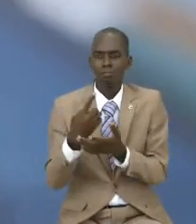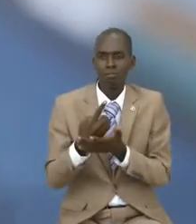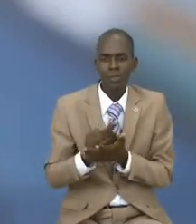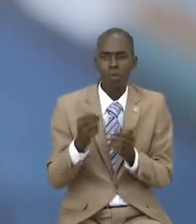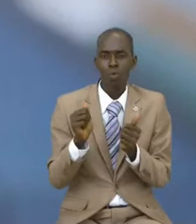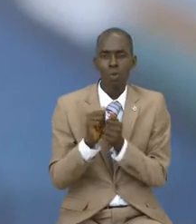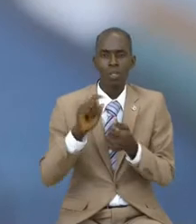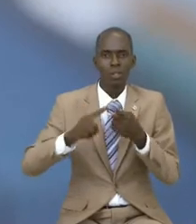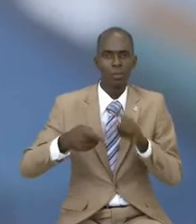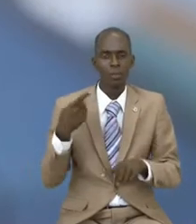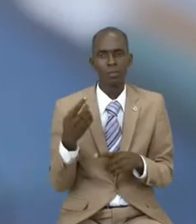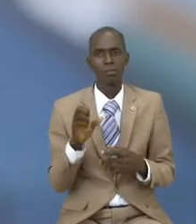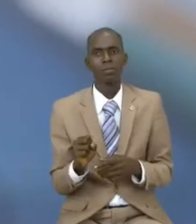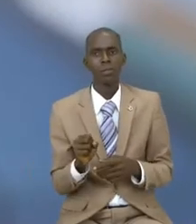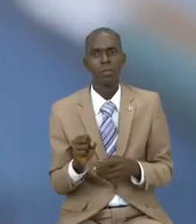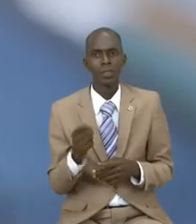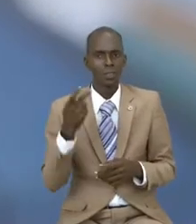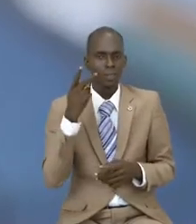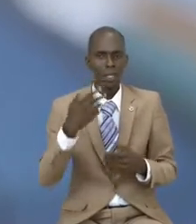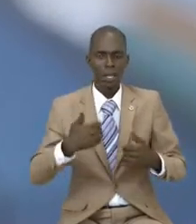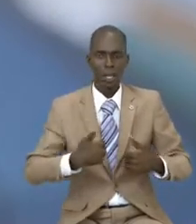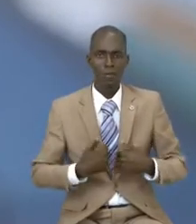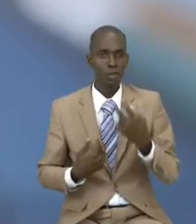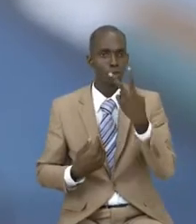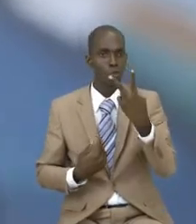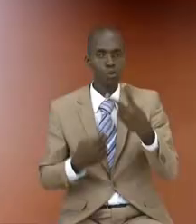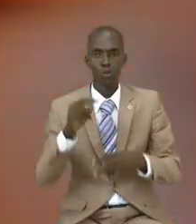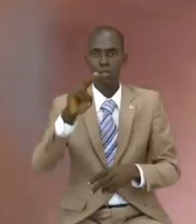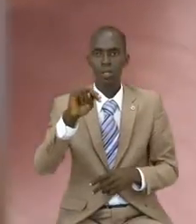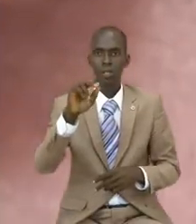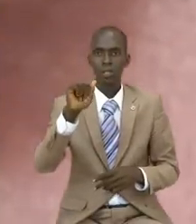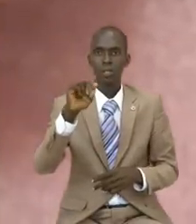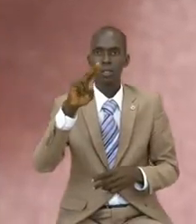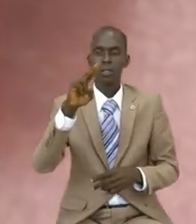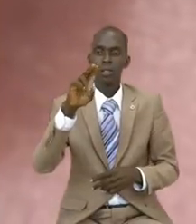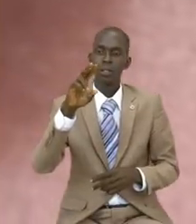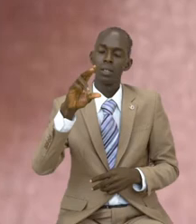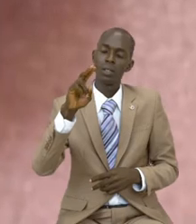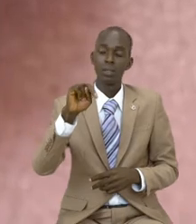see like in everybody. Growing up with a double navel instead of one.